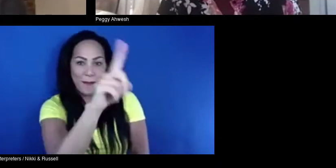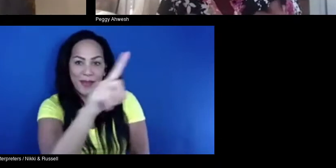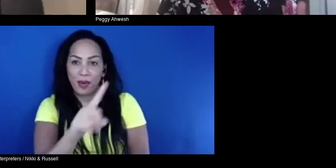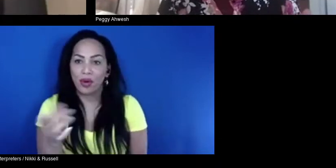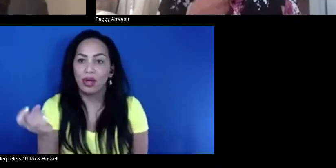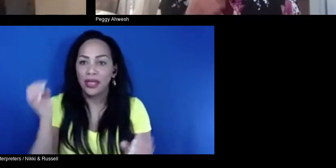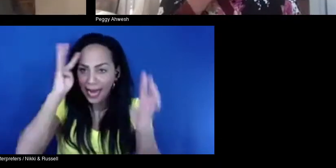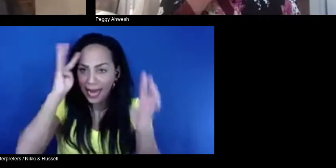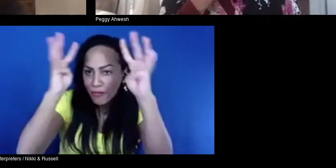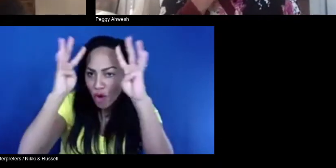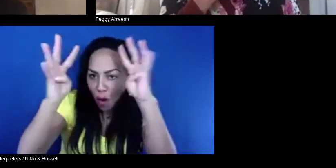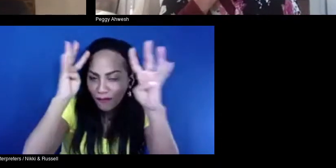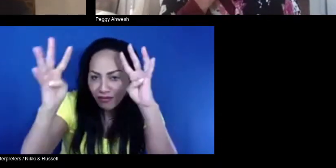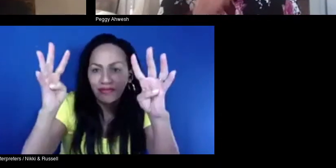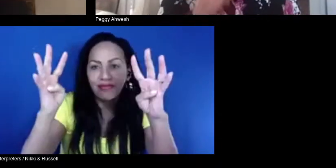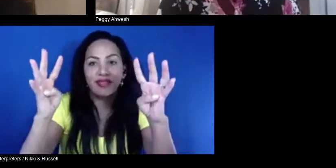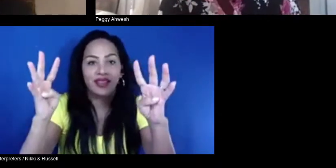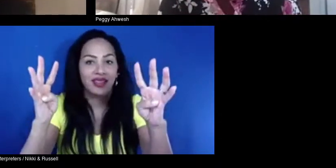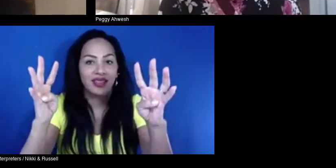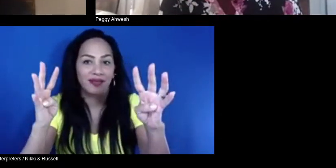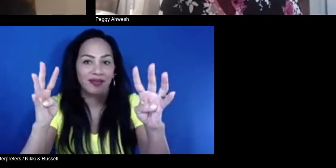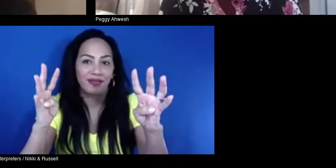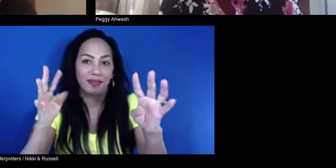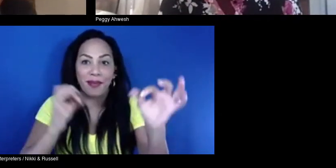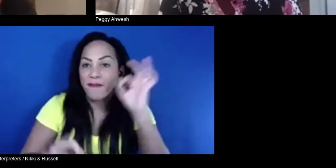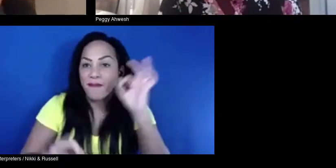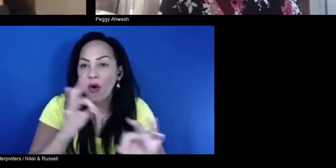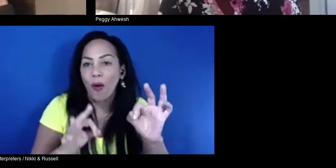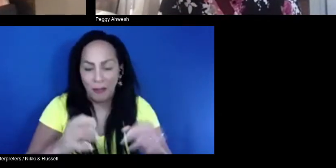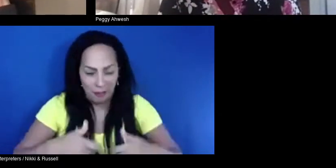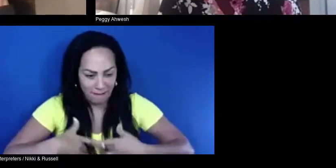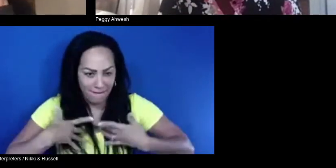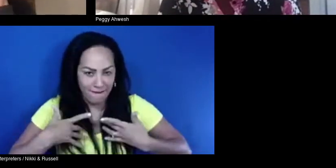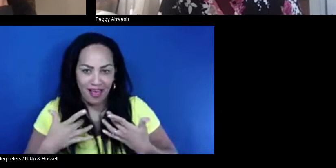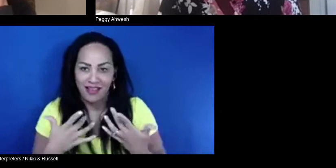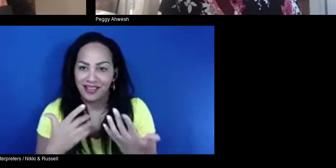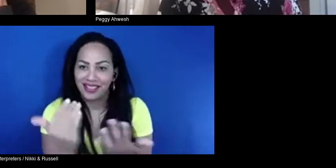improvise, you know, feel safe in a way, and be able to express,